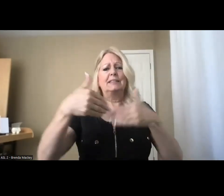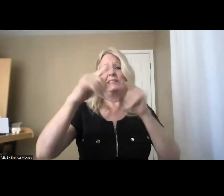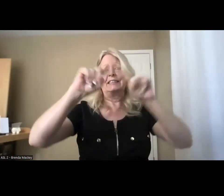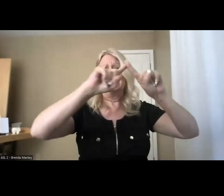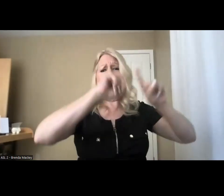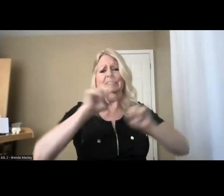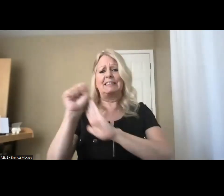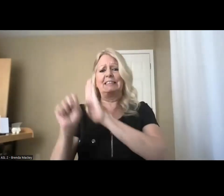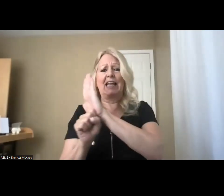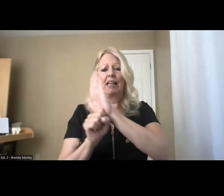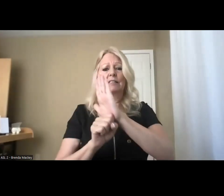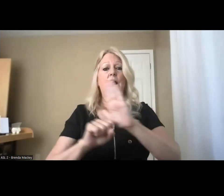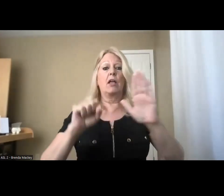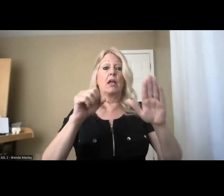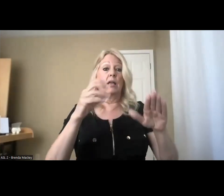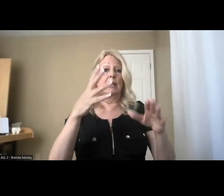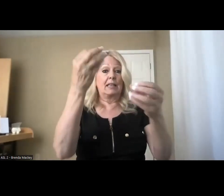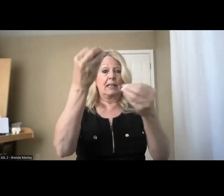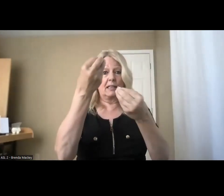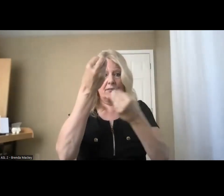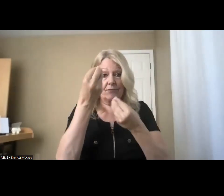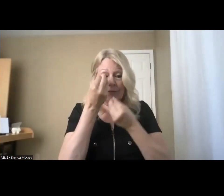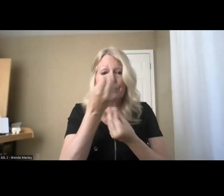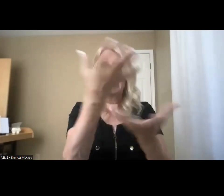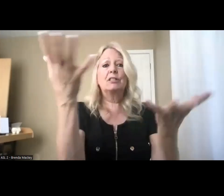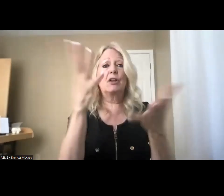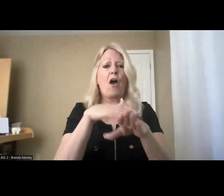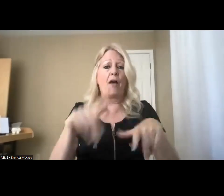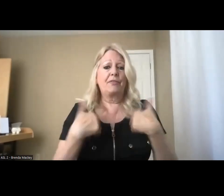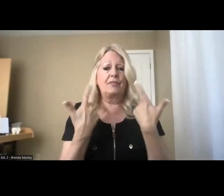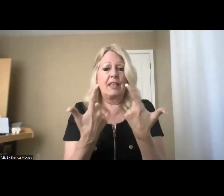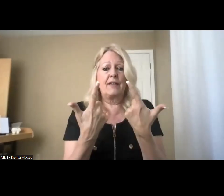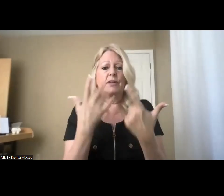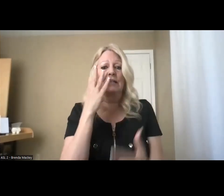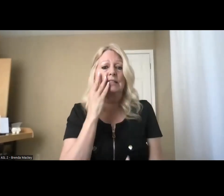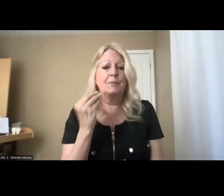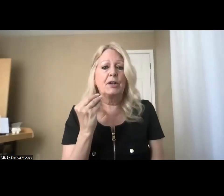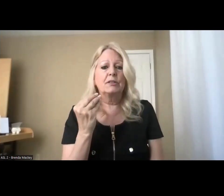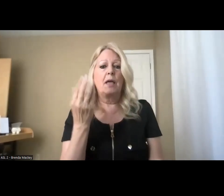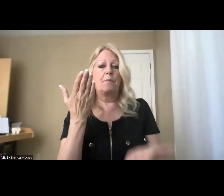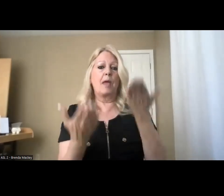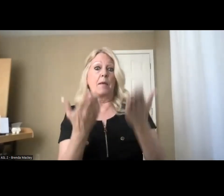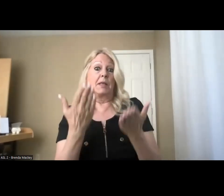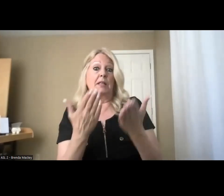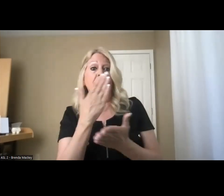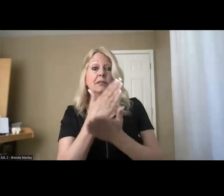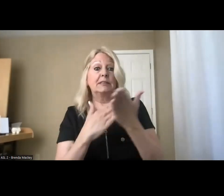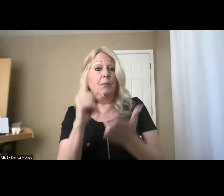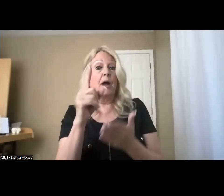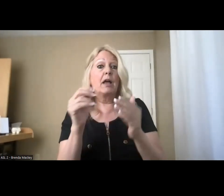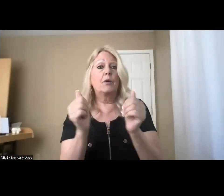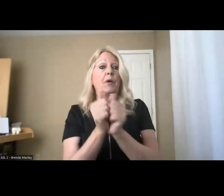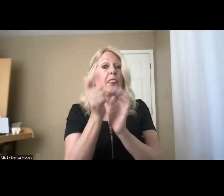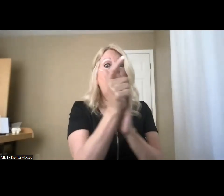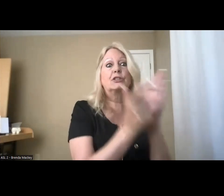information of lived experience, perhaps there's a way that those folks who are working on the side of helping to craft legislation,